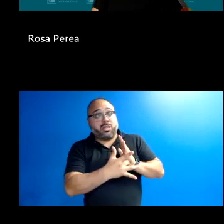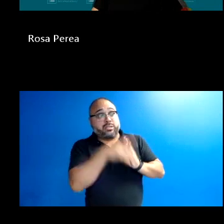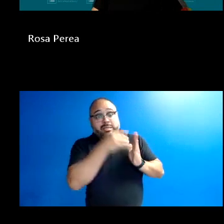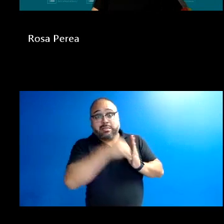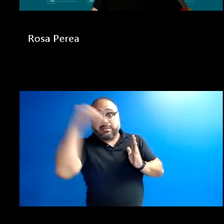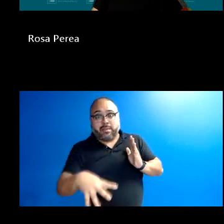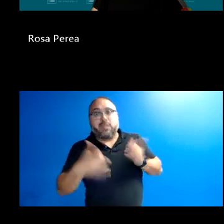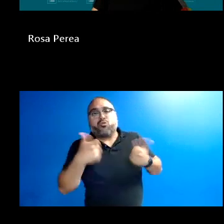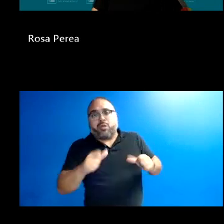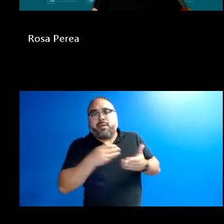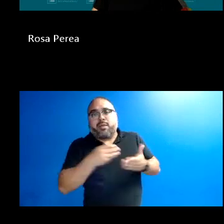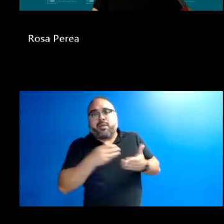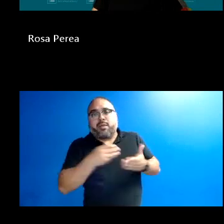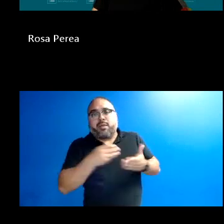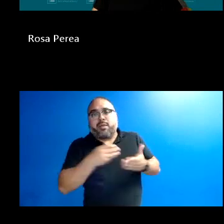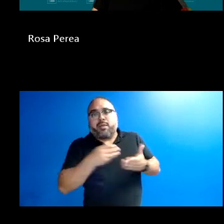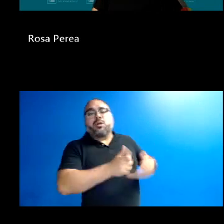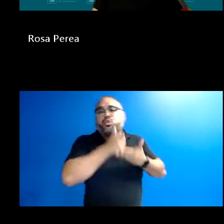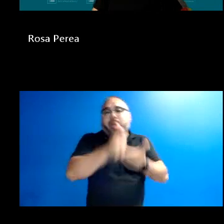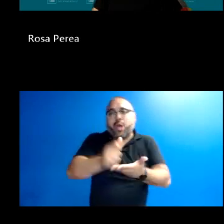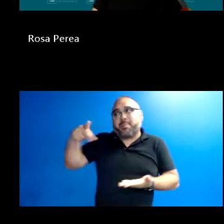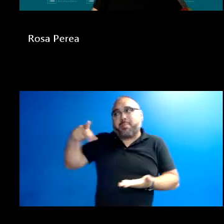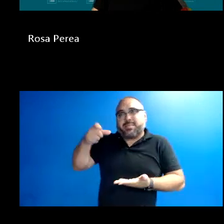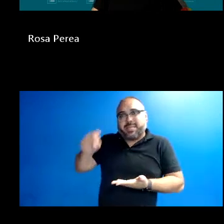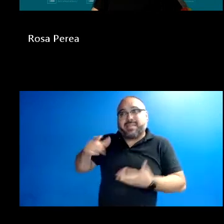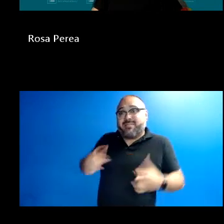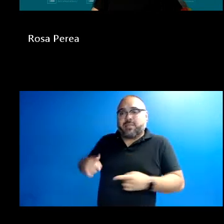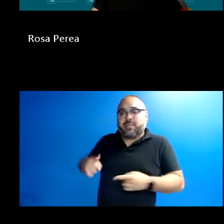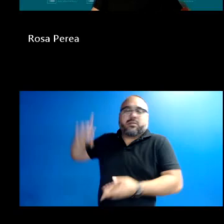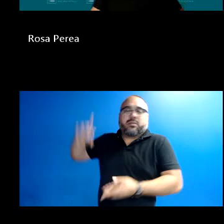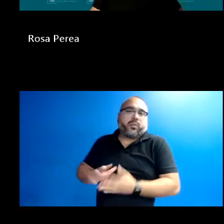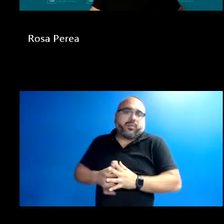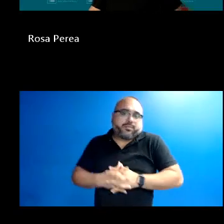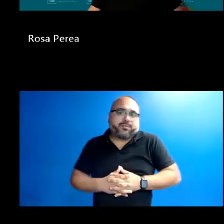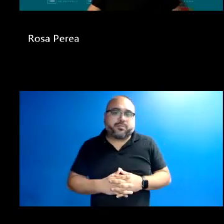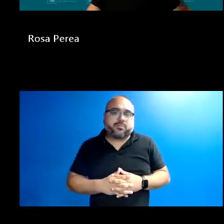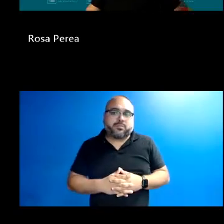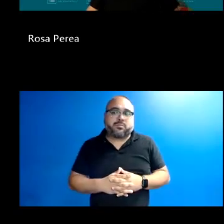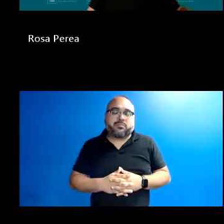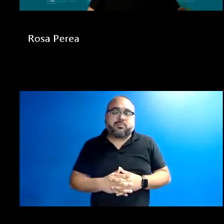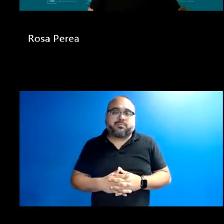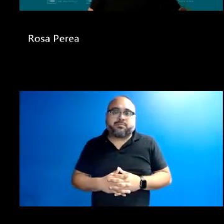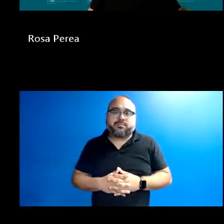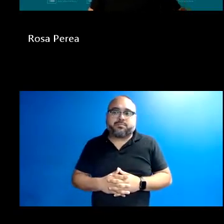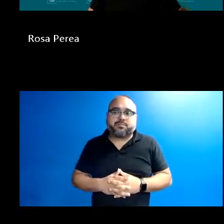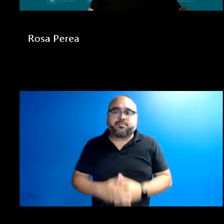reduce the risk, not have to use PSPS to eliminate the risk.